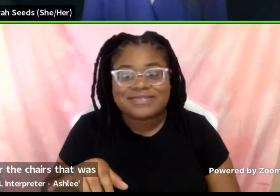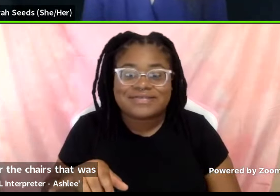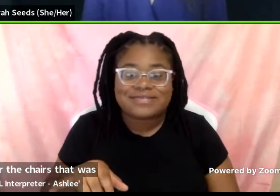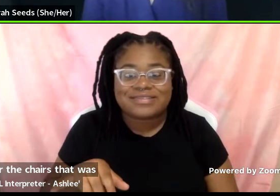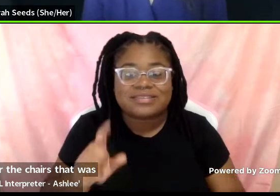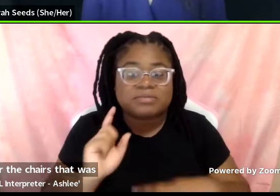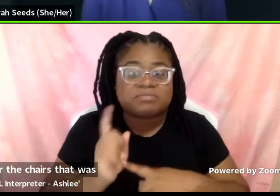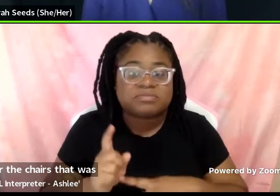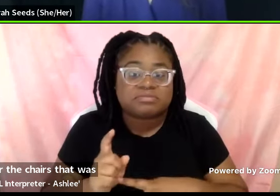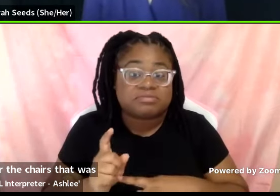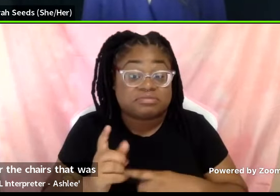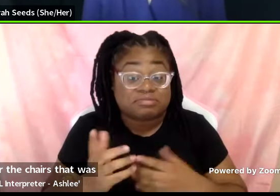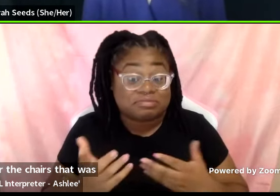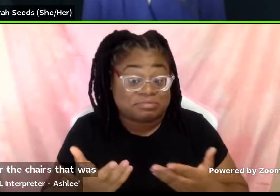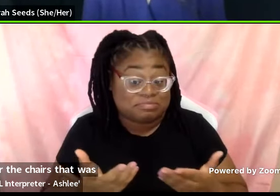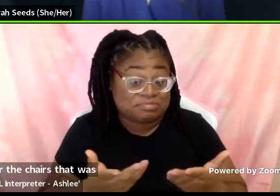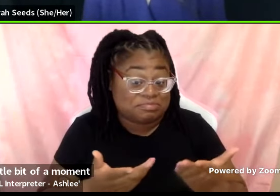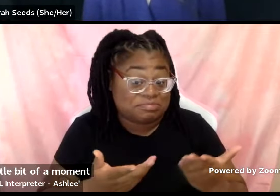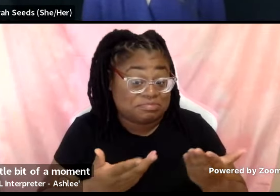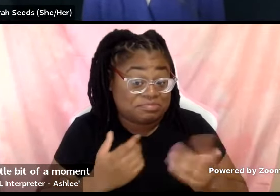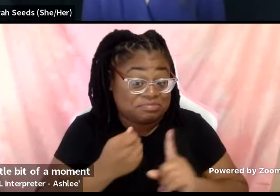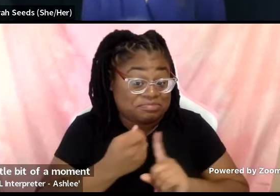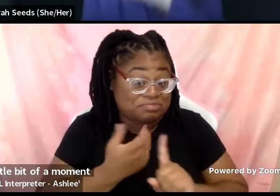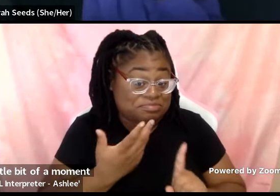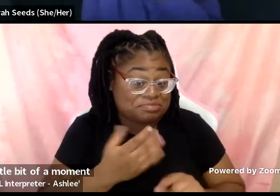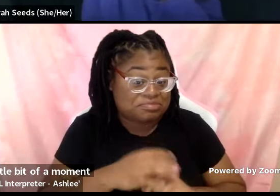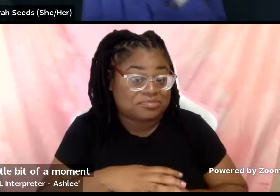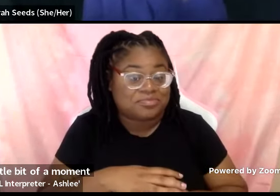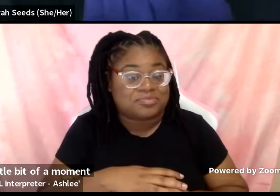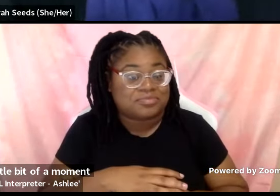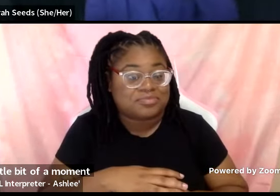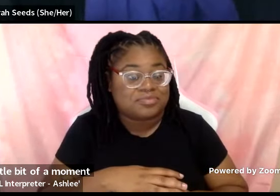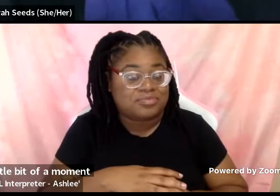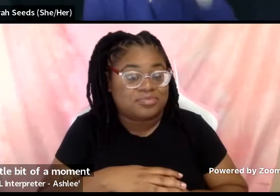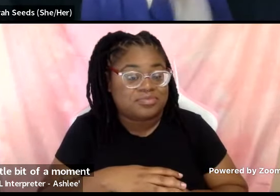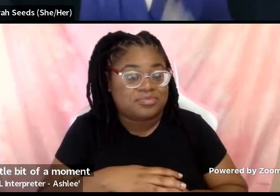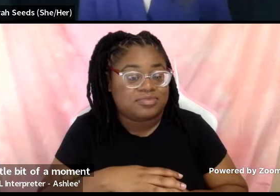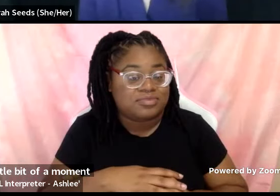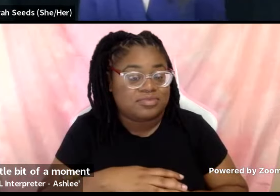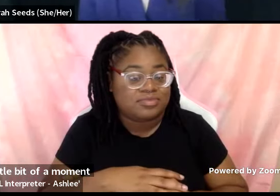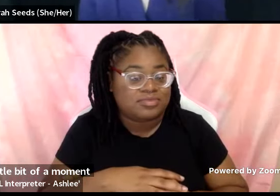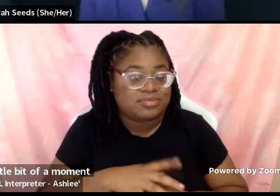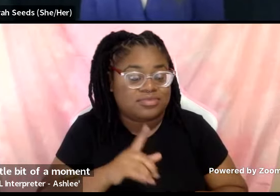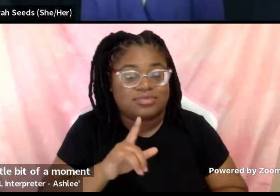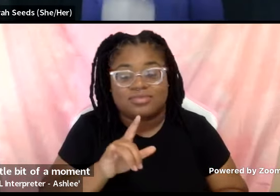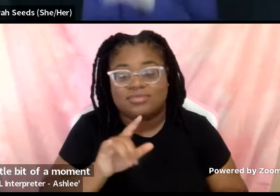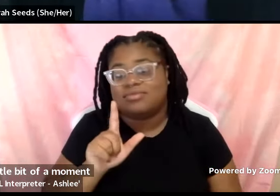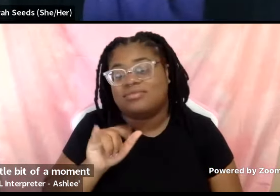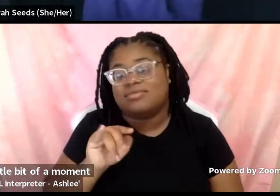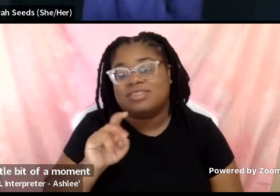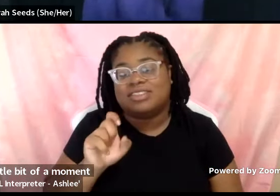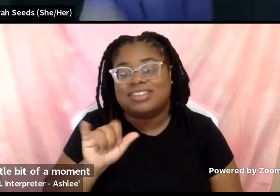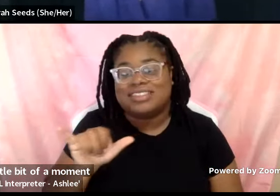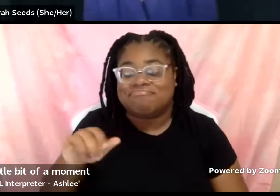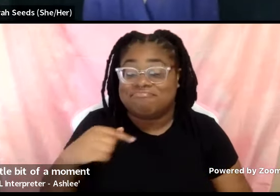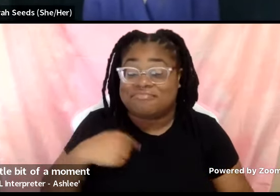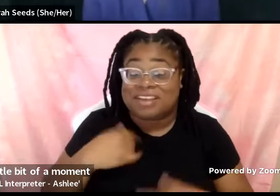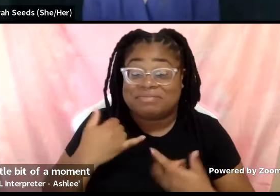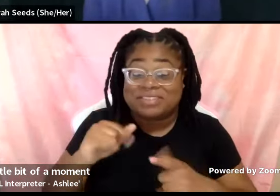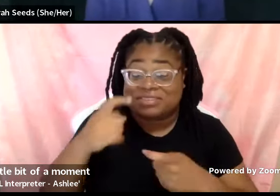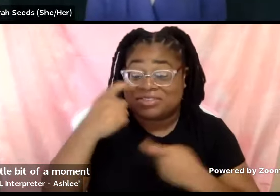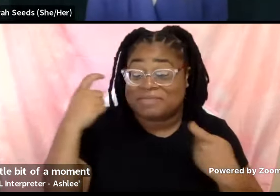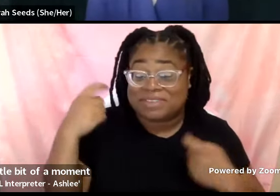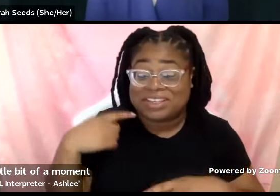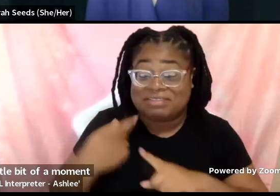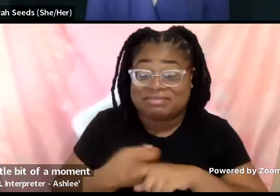think Lindsay knows this. Let's see what happened with chairs. I'm still traumatized about the chairs, but honestly, Sarah did